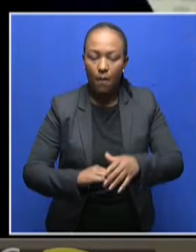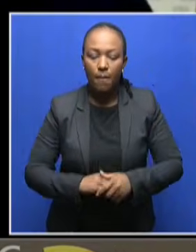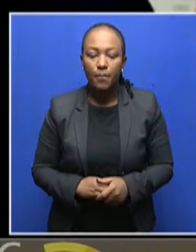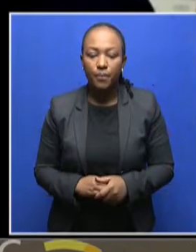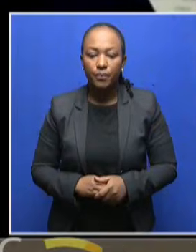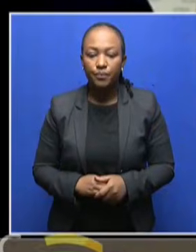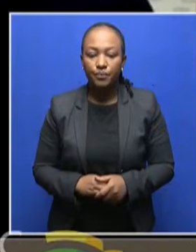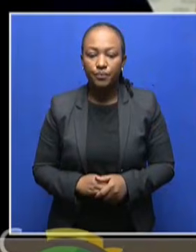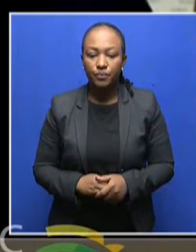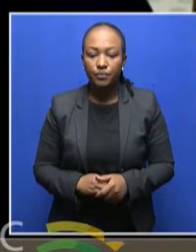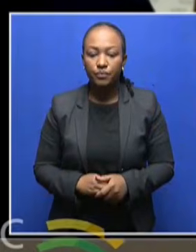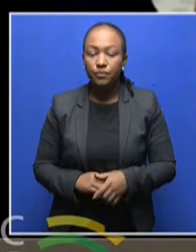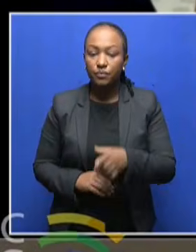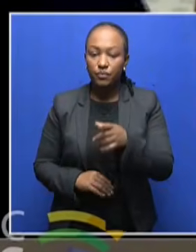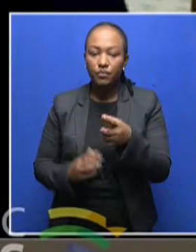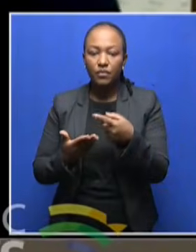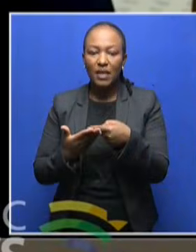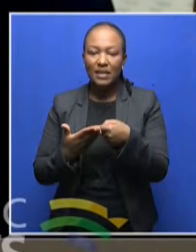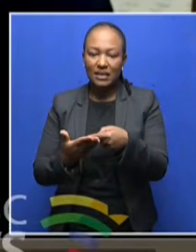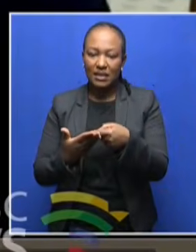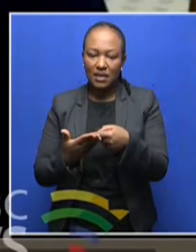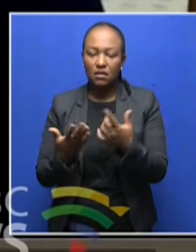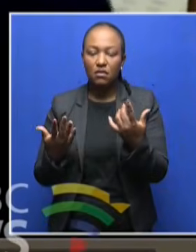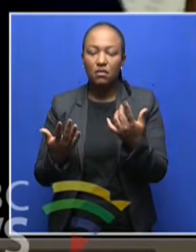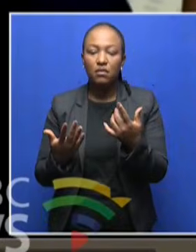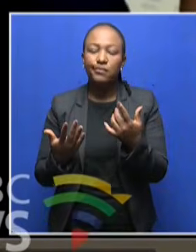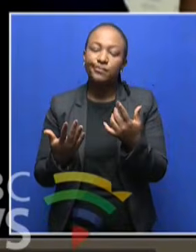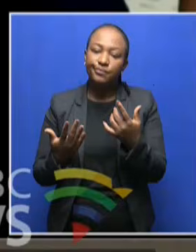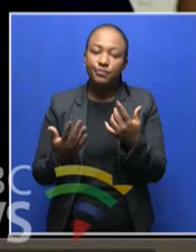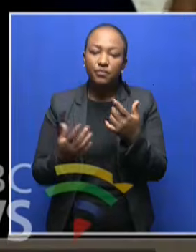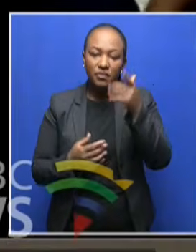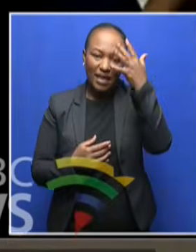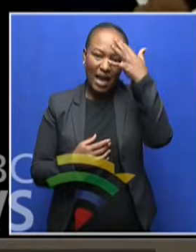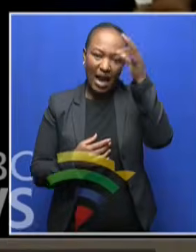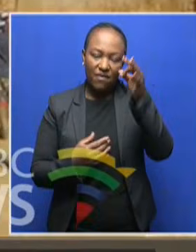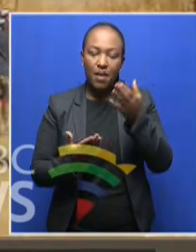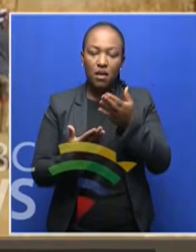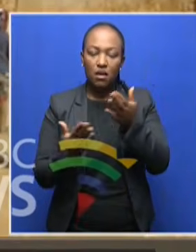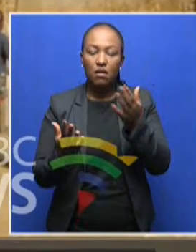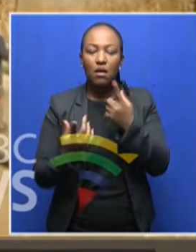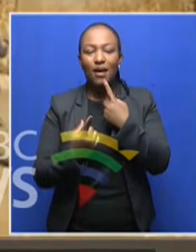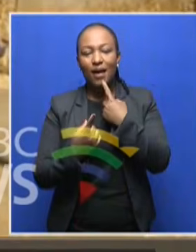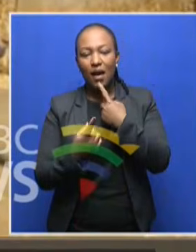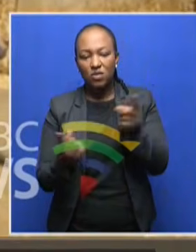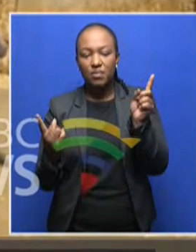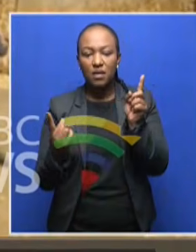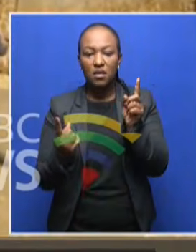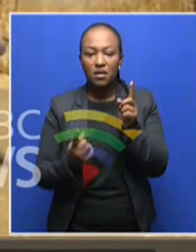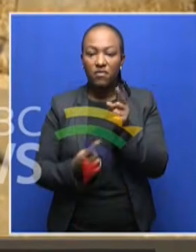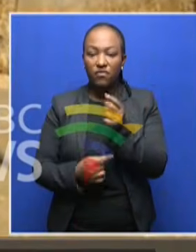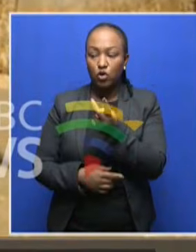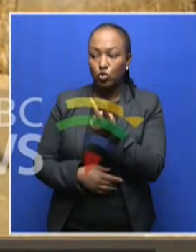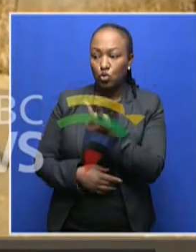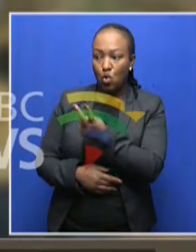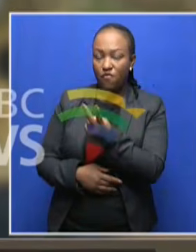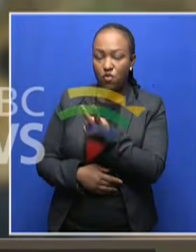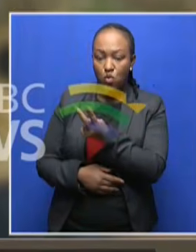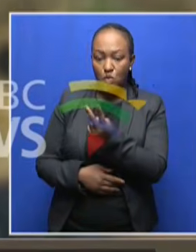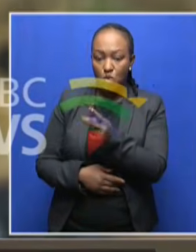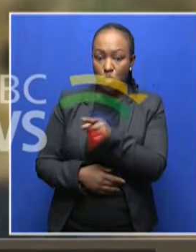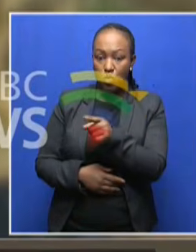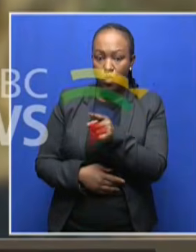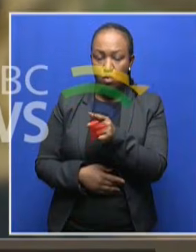by using it as an opportunity for a public service announcement from the two of you as people who